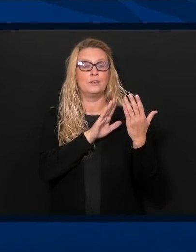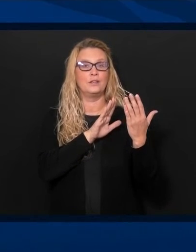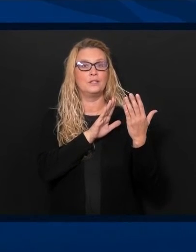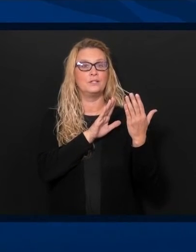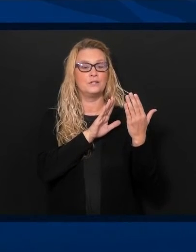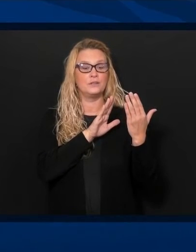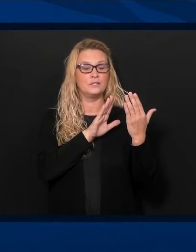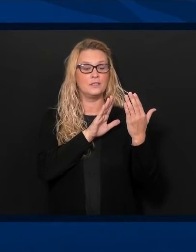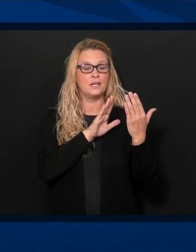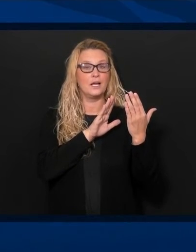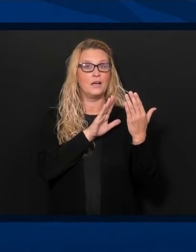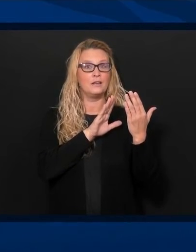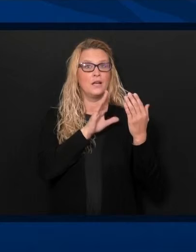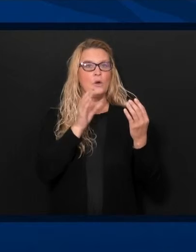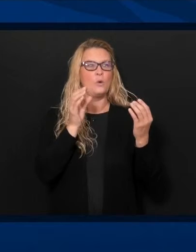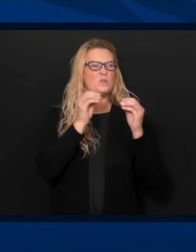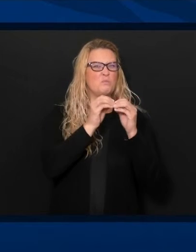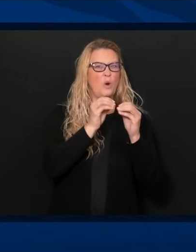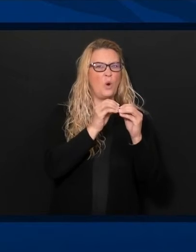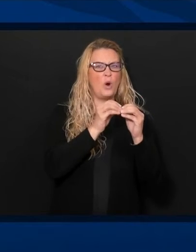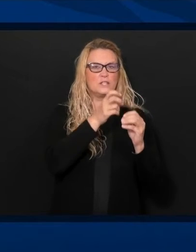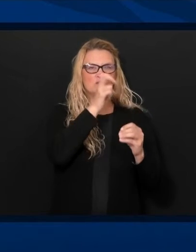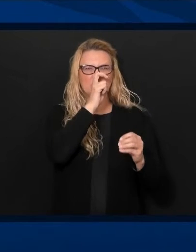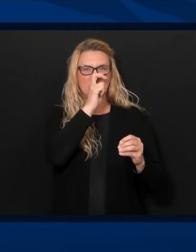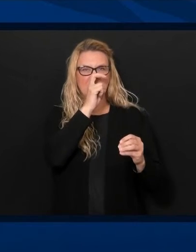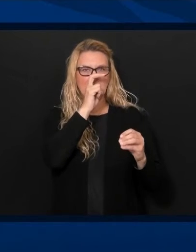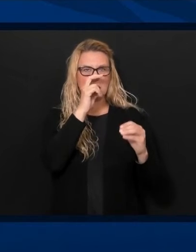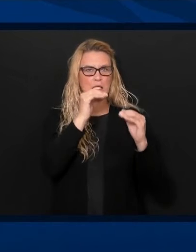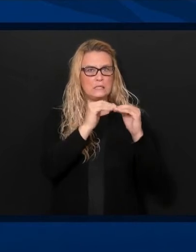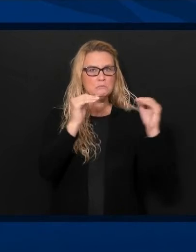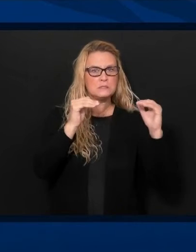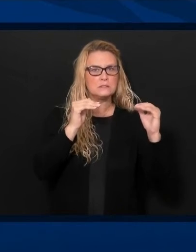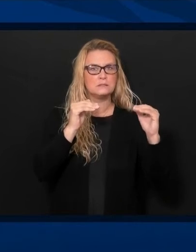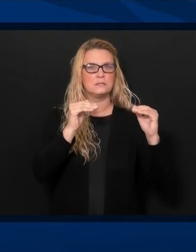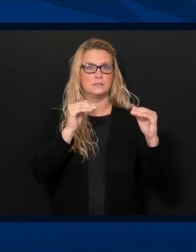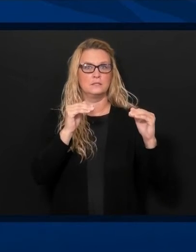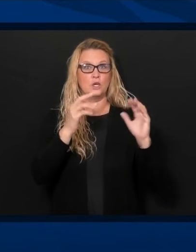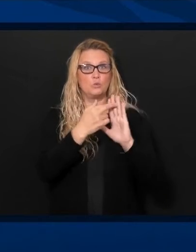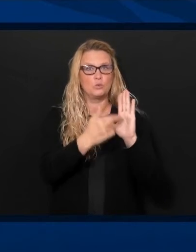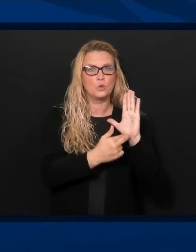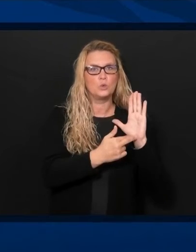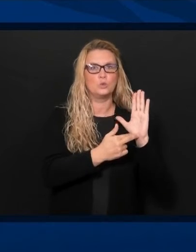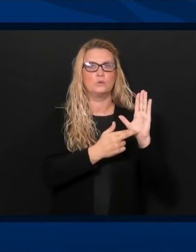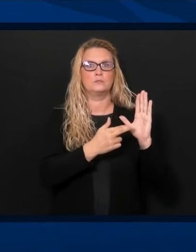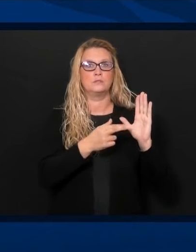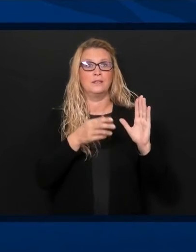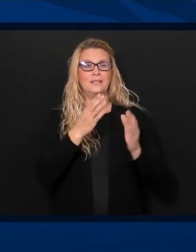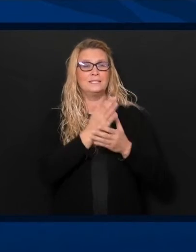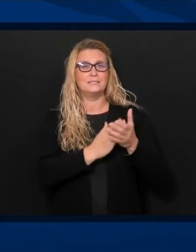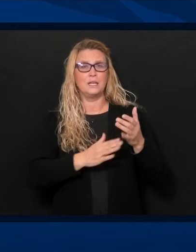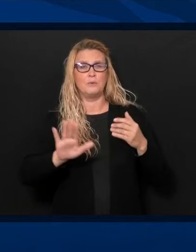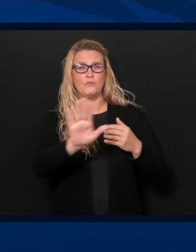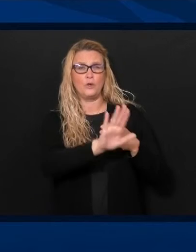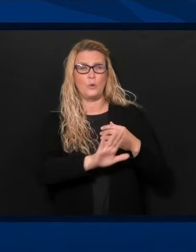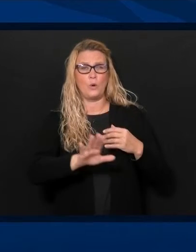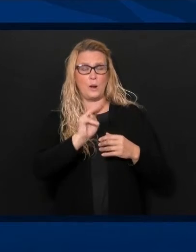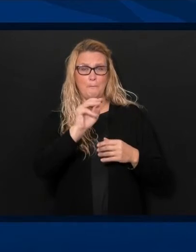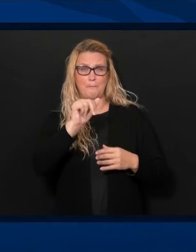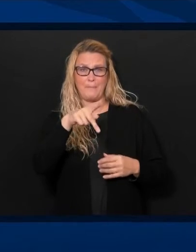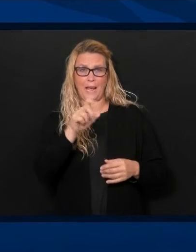more restrictions or more mitigation measures. On the maps that you guys have created, there's